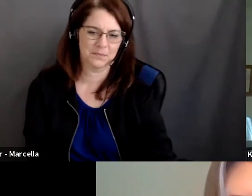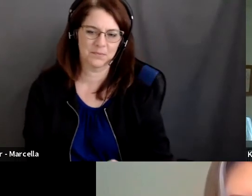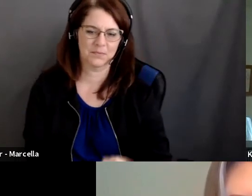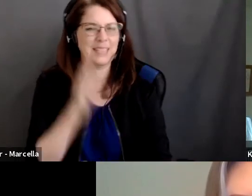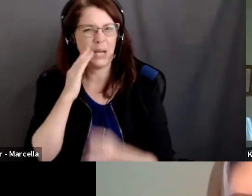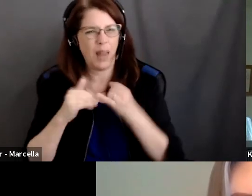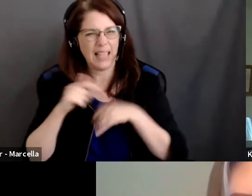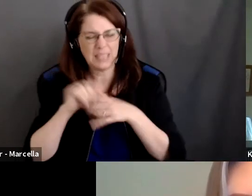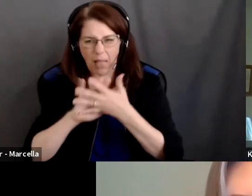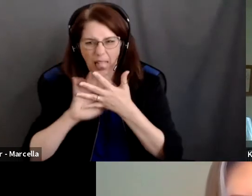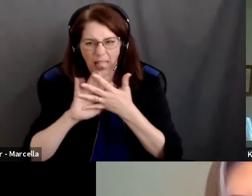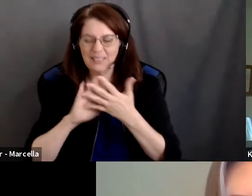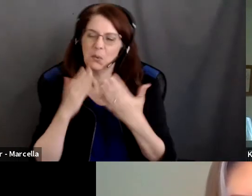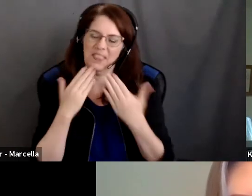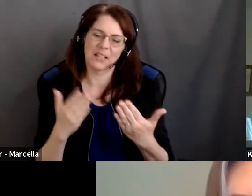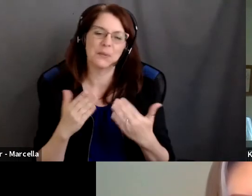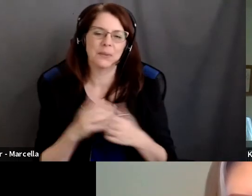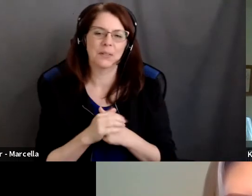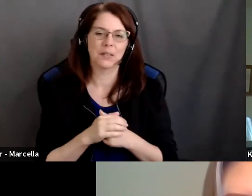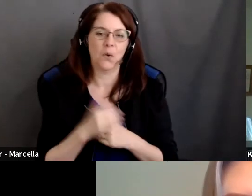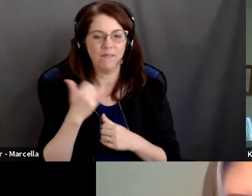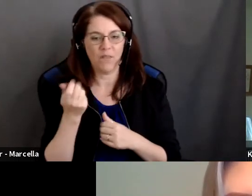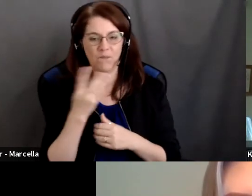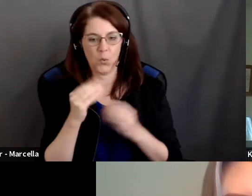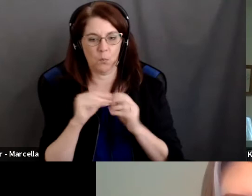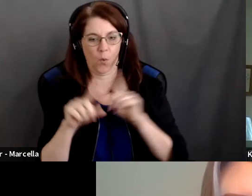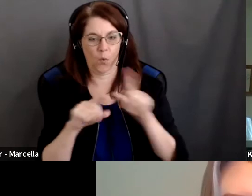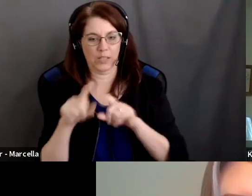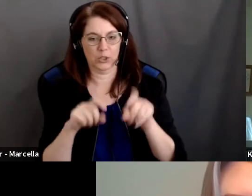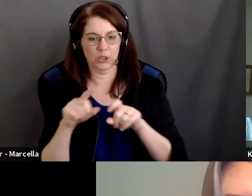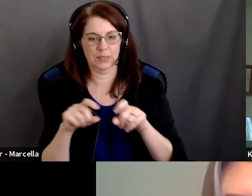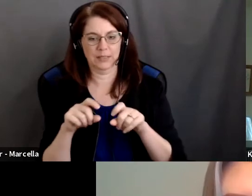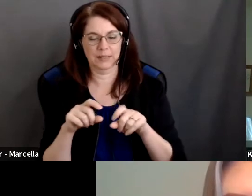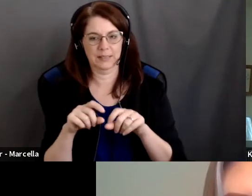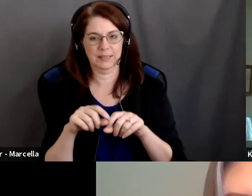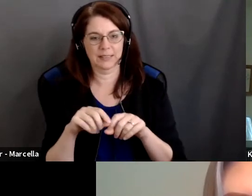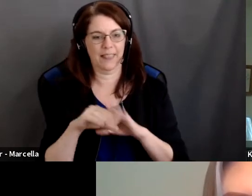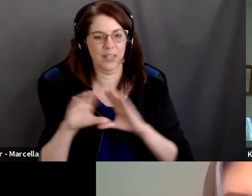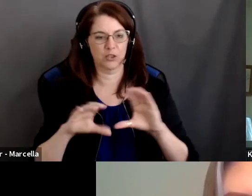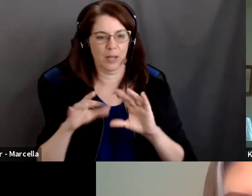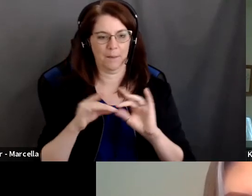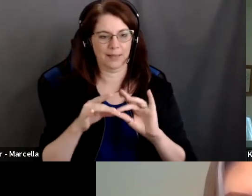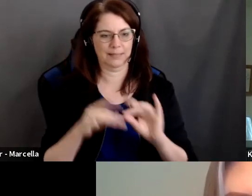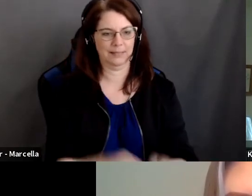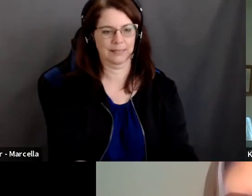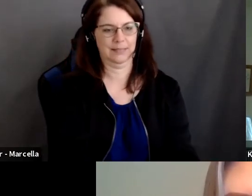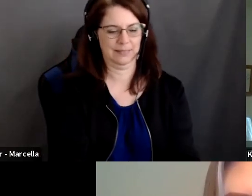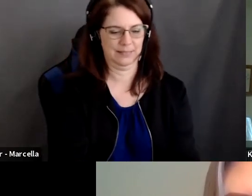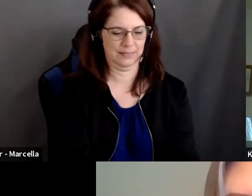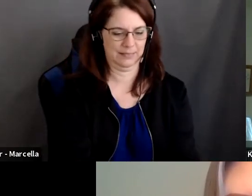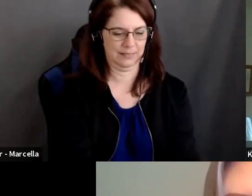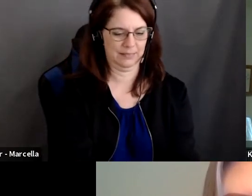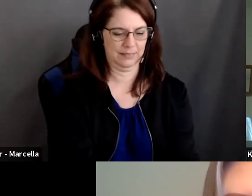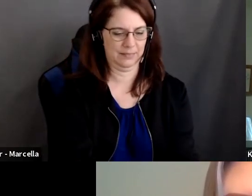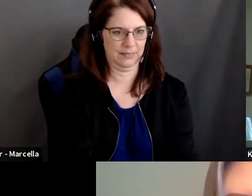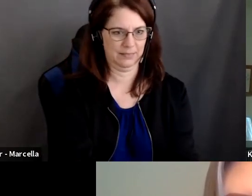last time, so thank you. We do have a couple of questions in the chat box again. Do you have